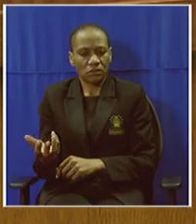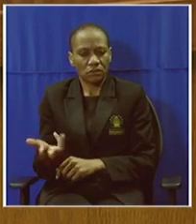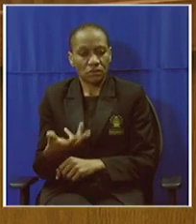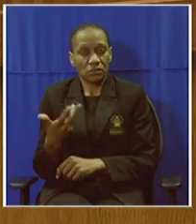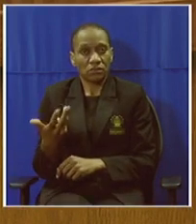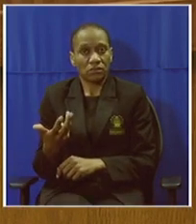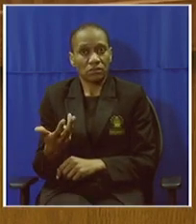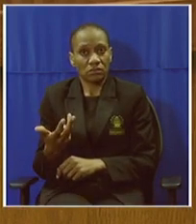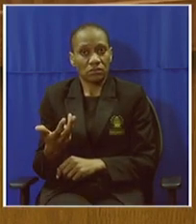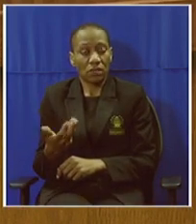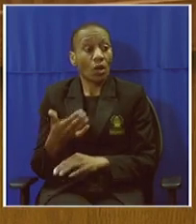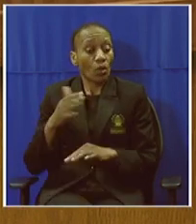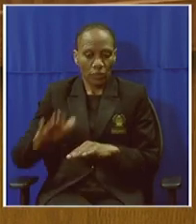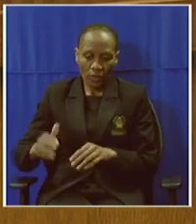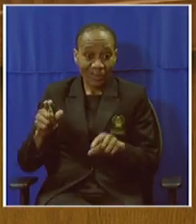She, as she grew,